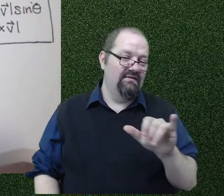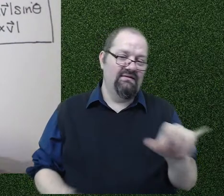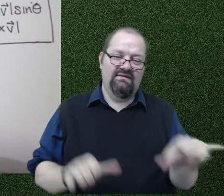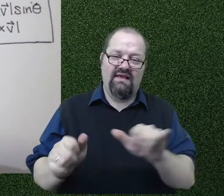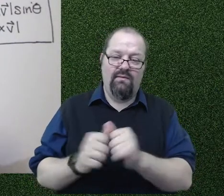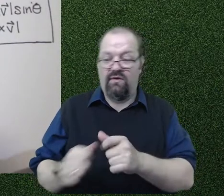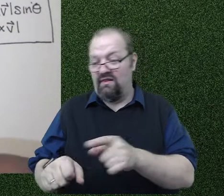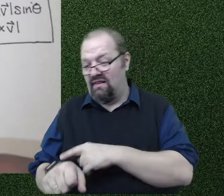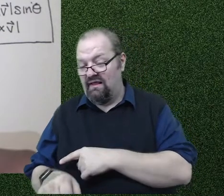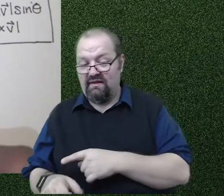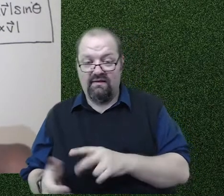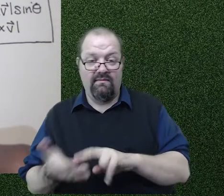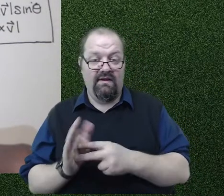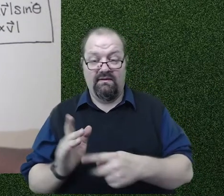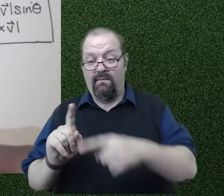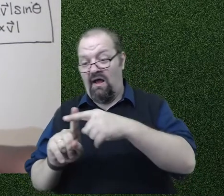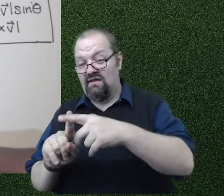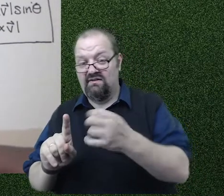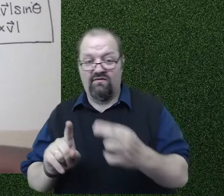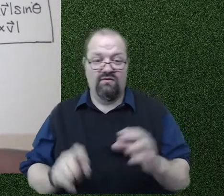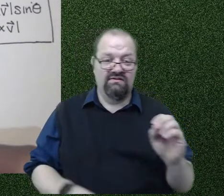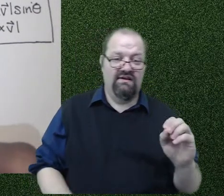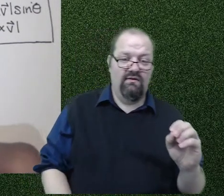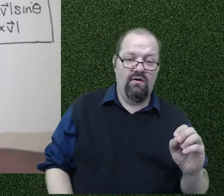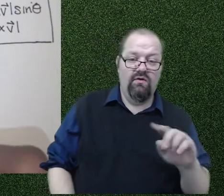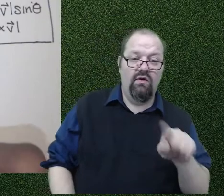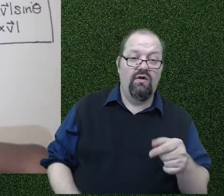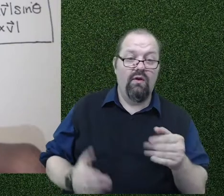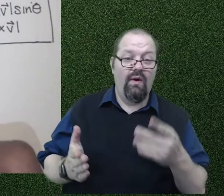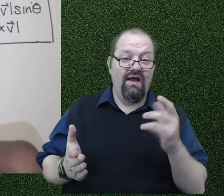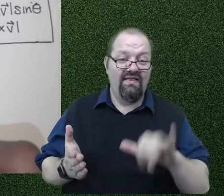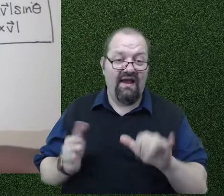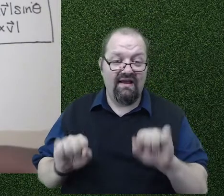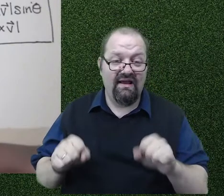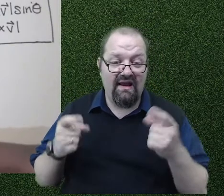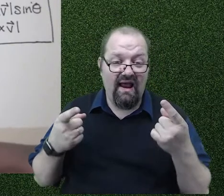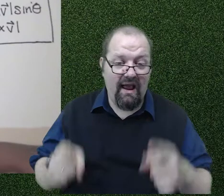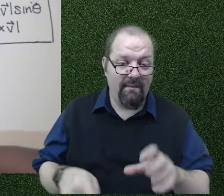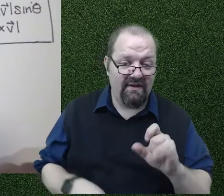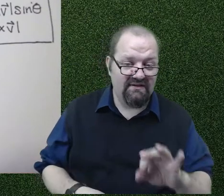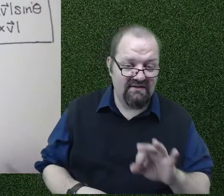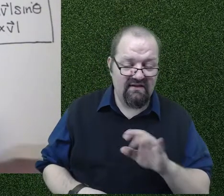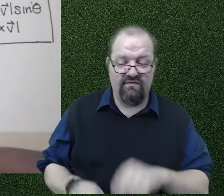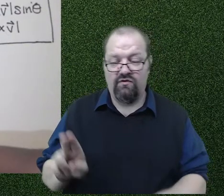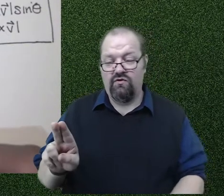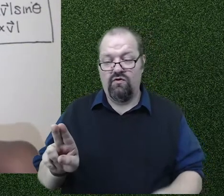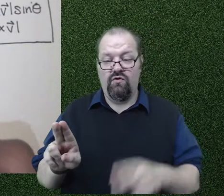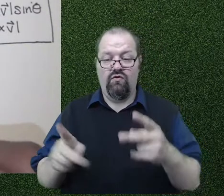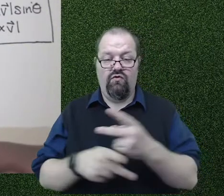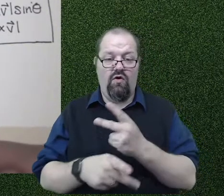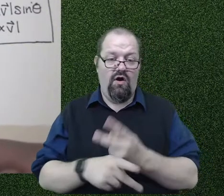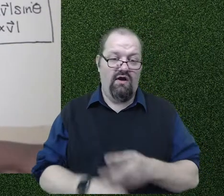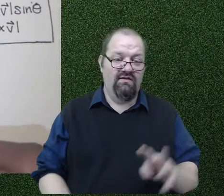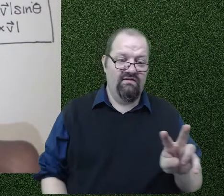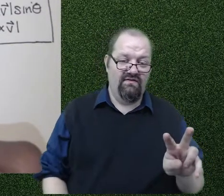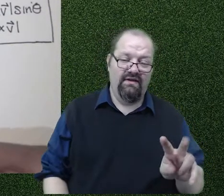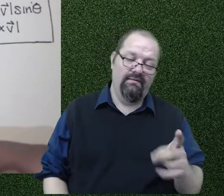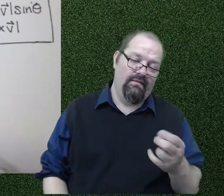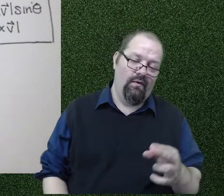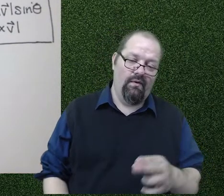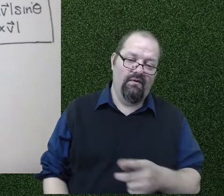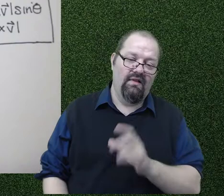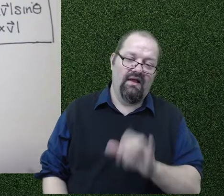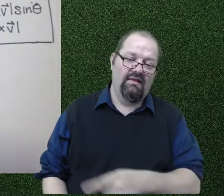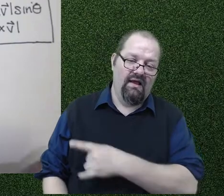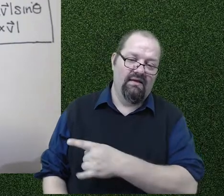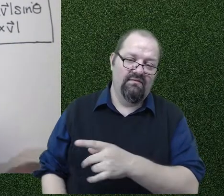either positive or it's zero. The only way that happens is if the vector U cross V, or we could just write it as a single